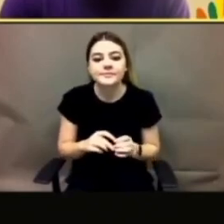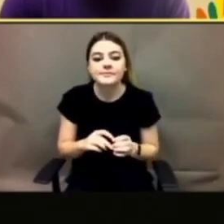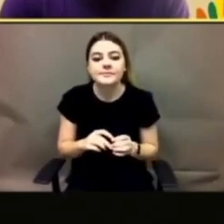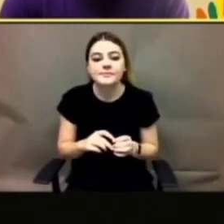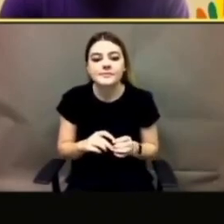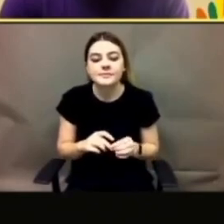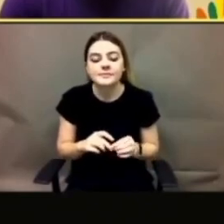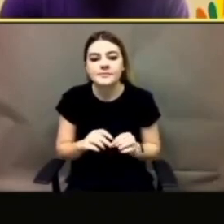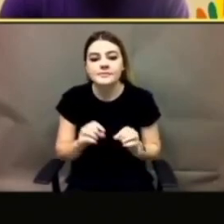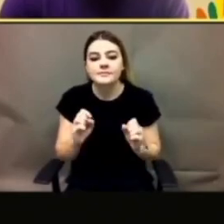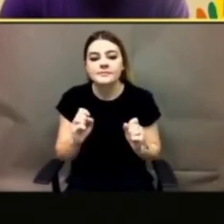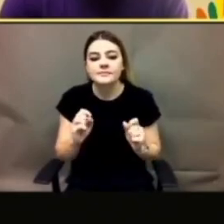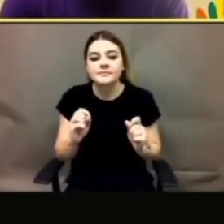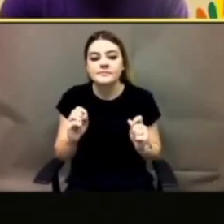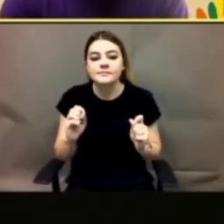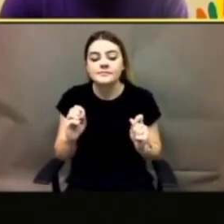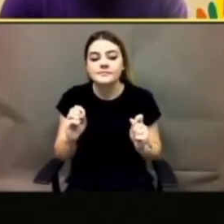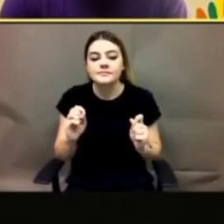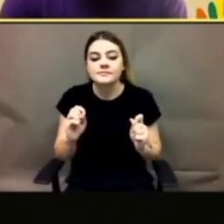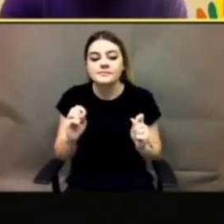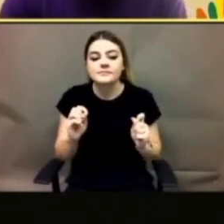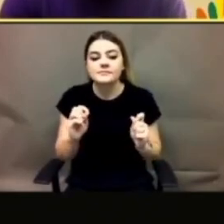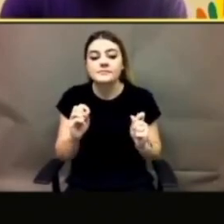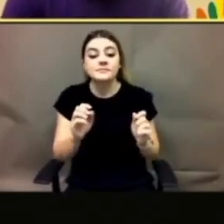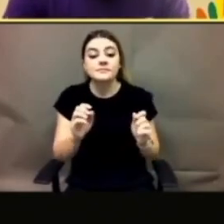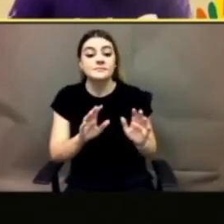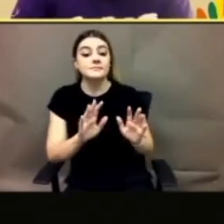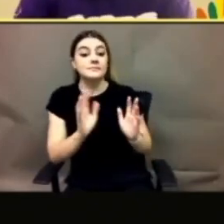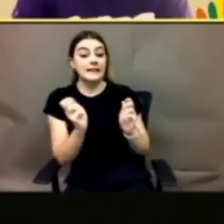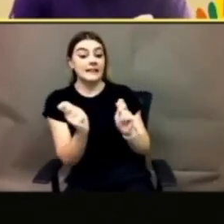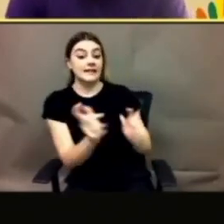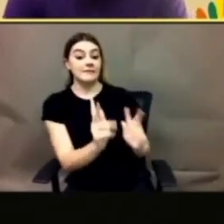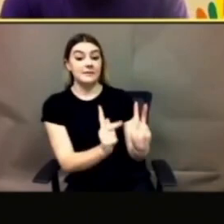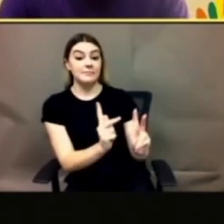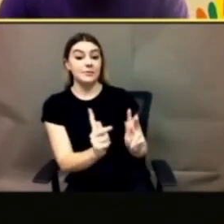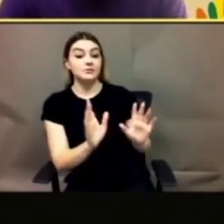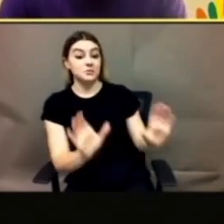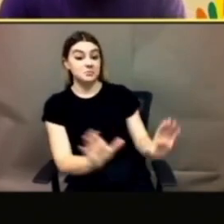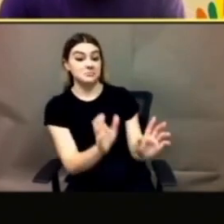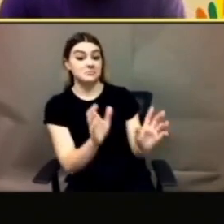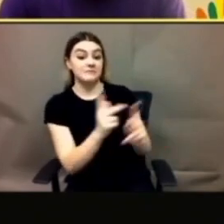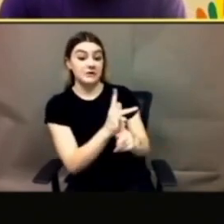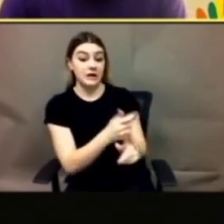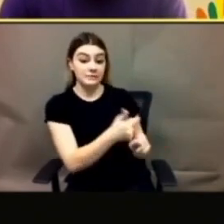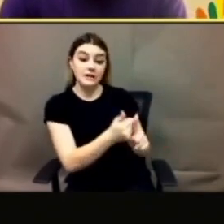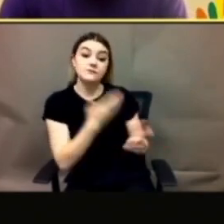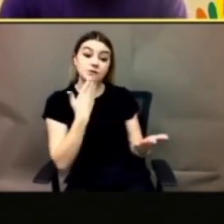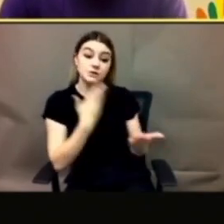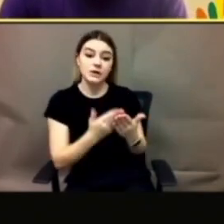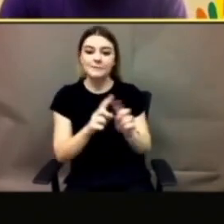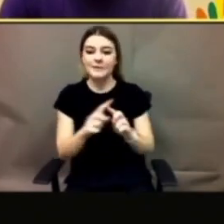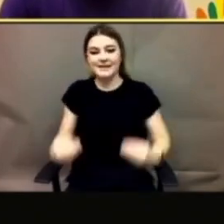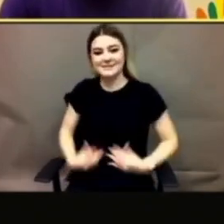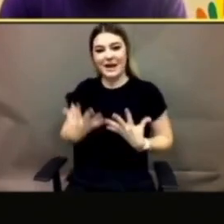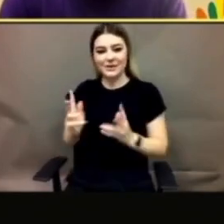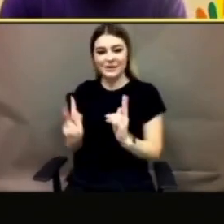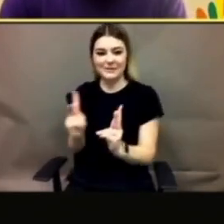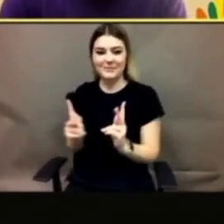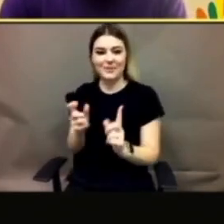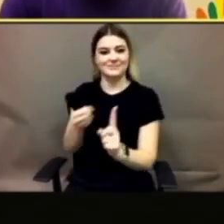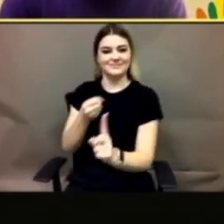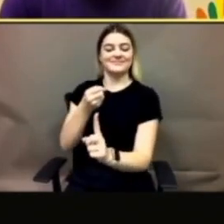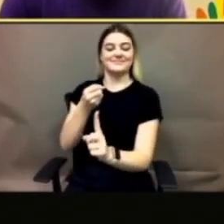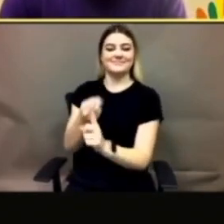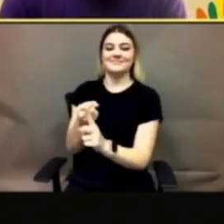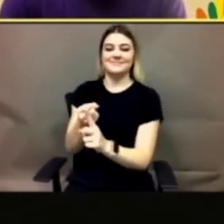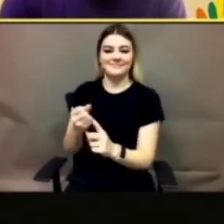but inspiring people is important too. And so showing examples is really powerful. So one set of